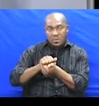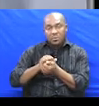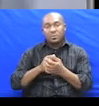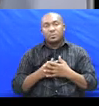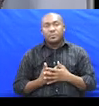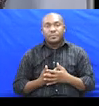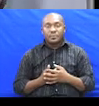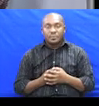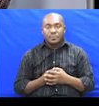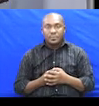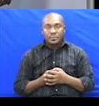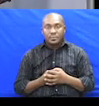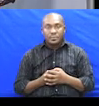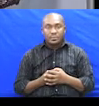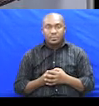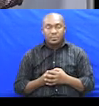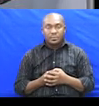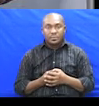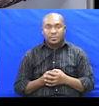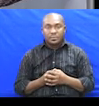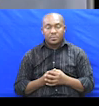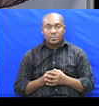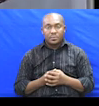raw materials.